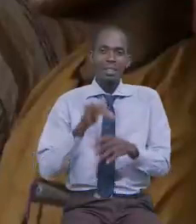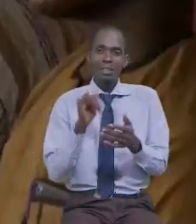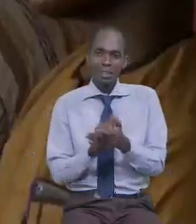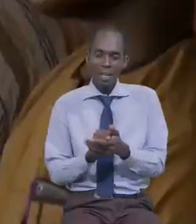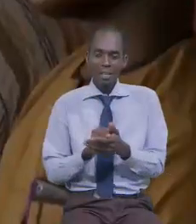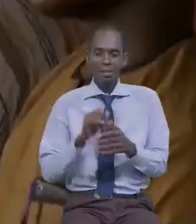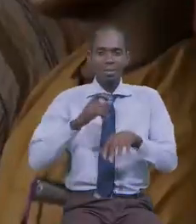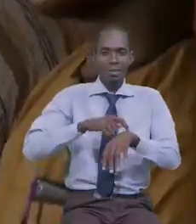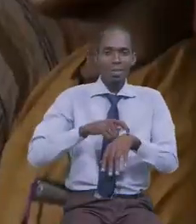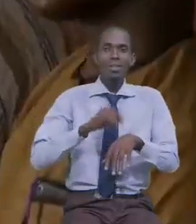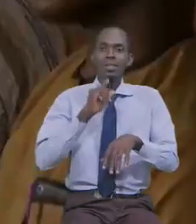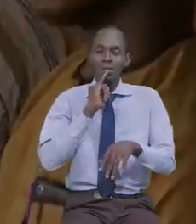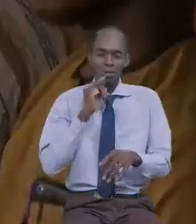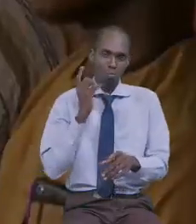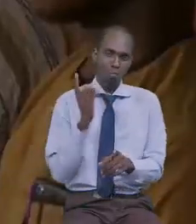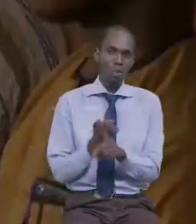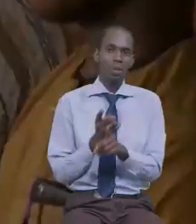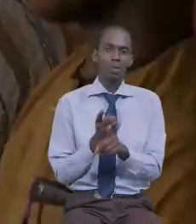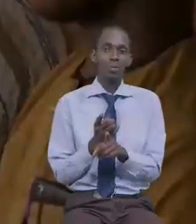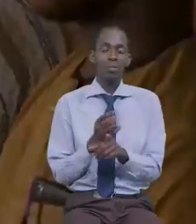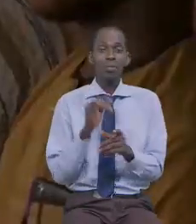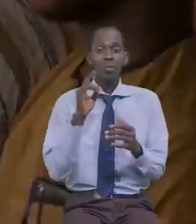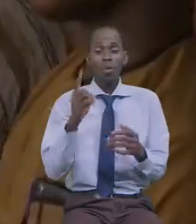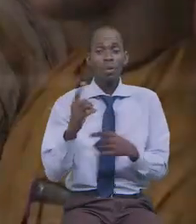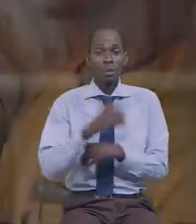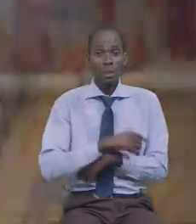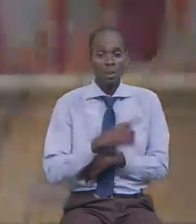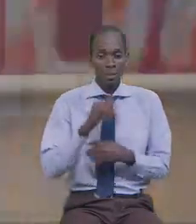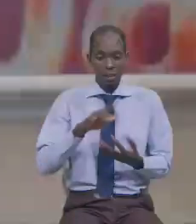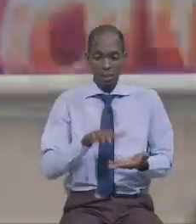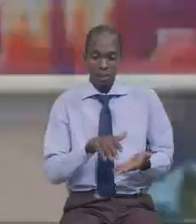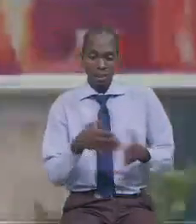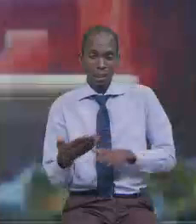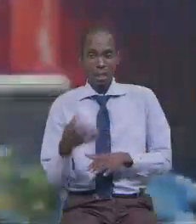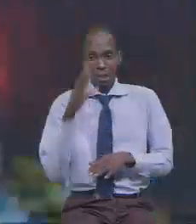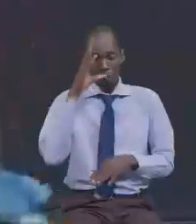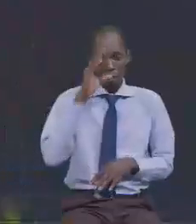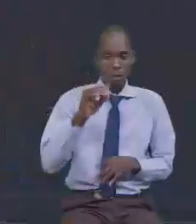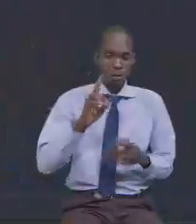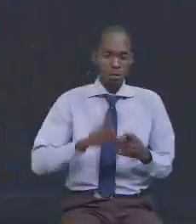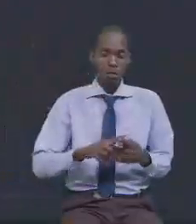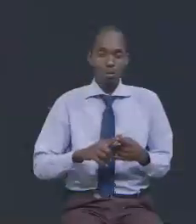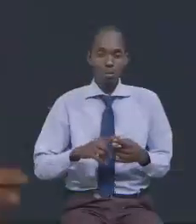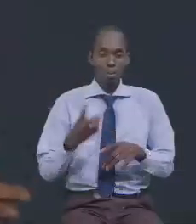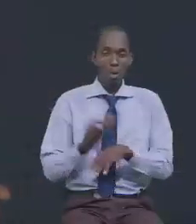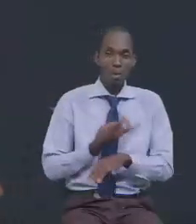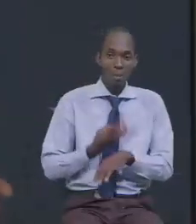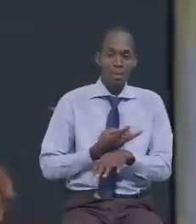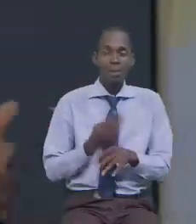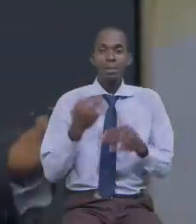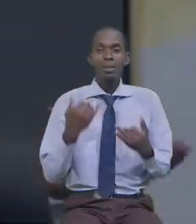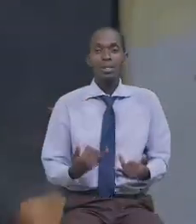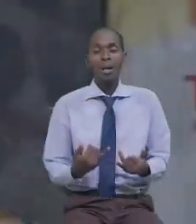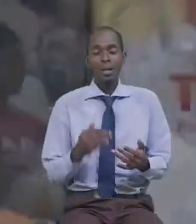day, the dead boy, dead to mathematics, that day his clock